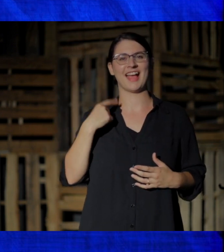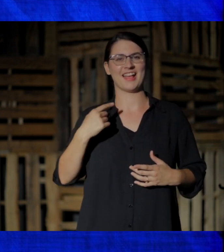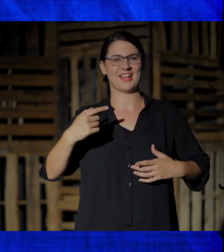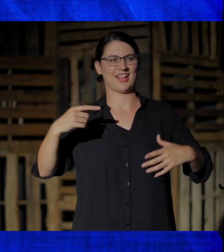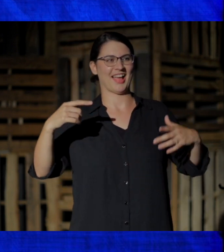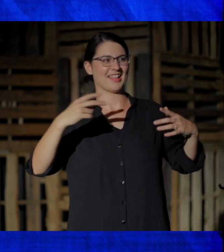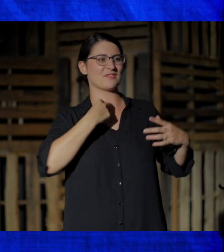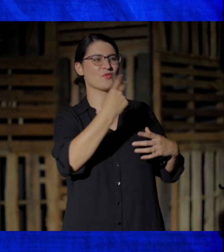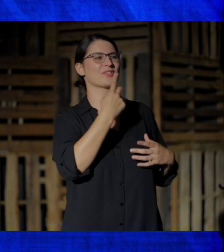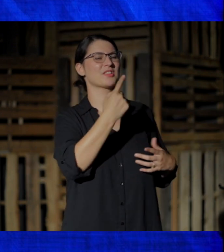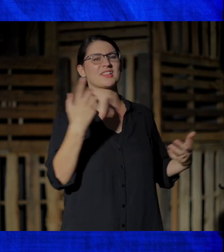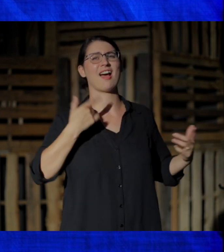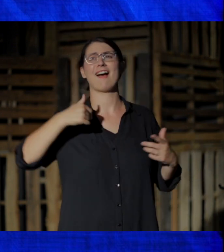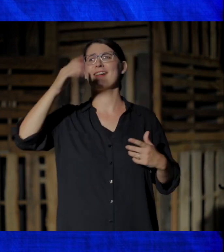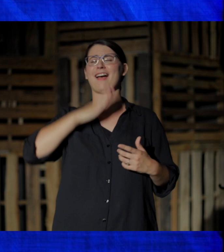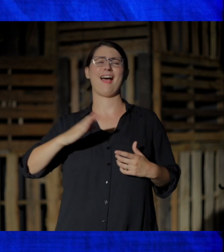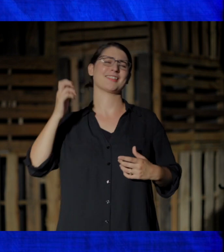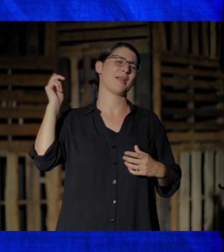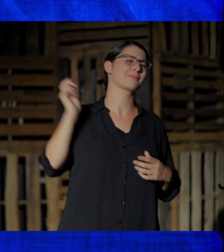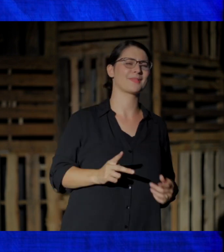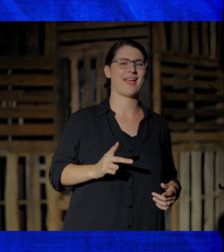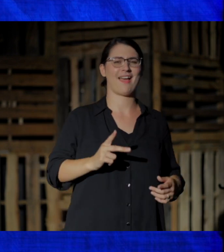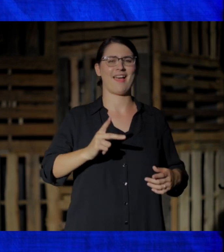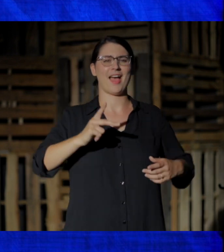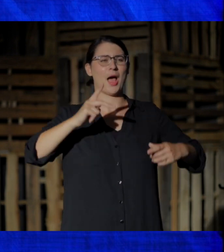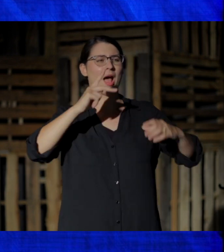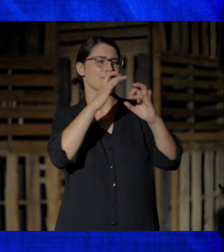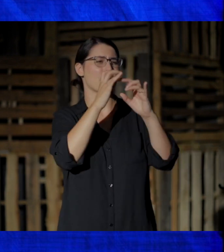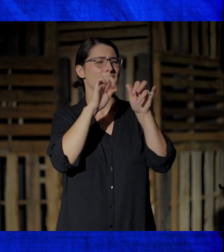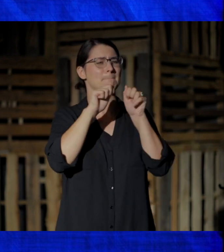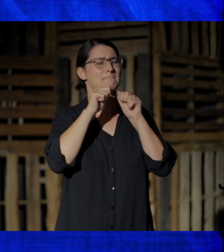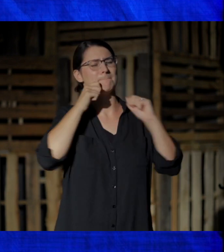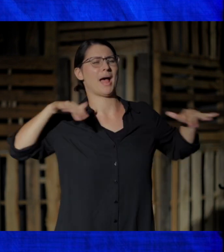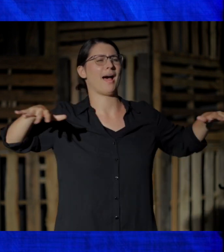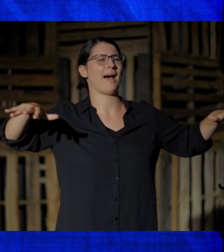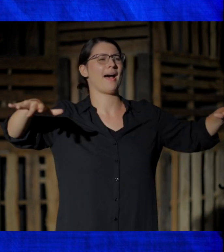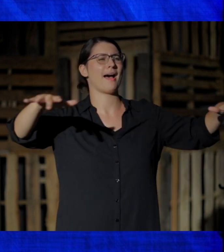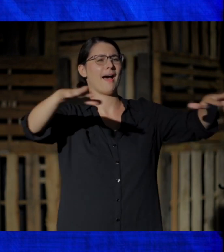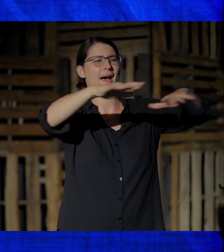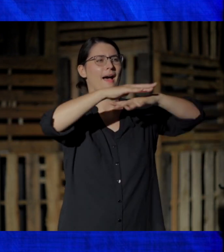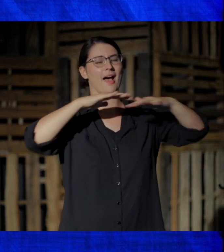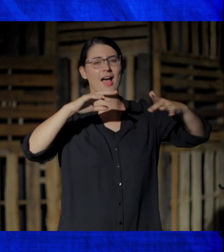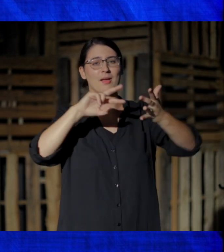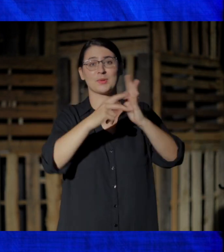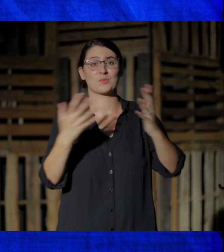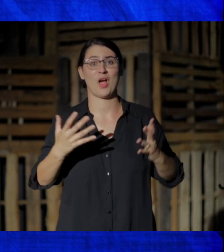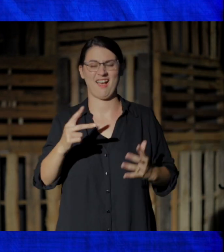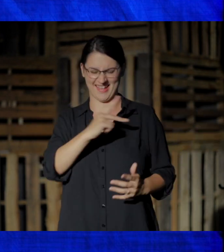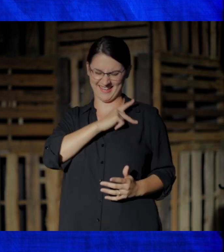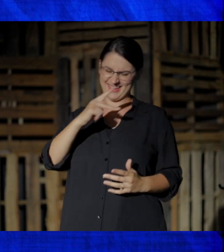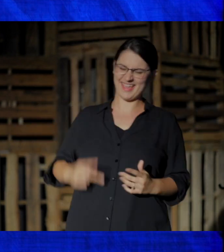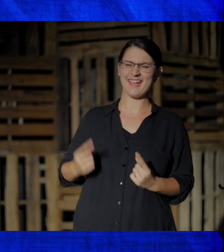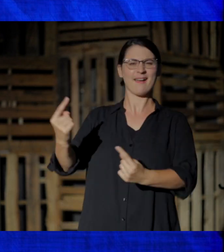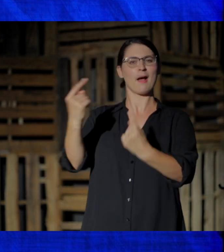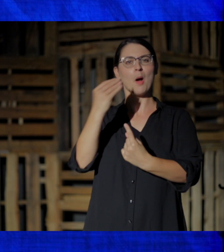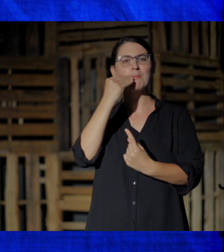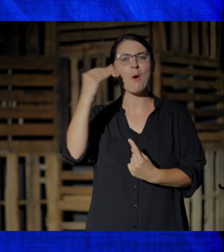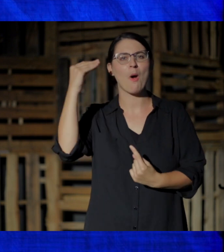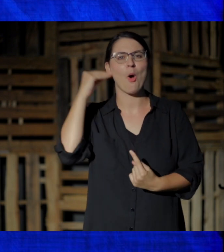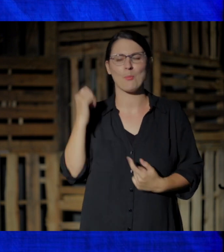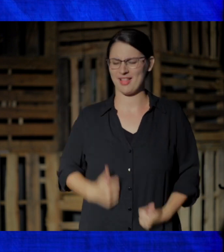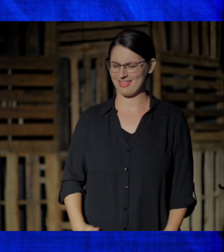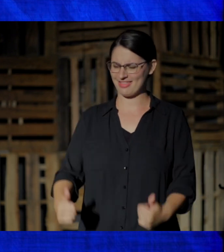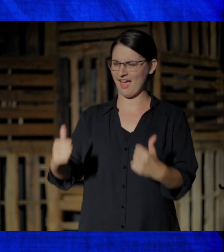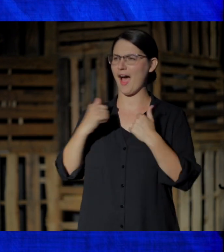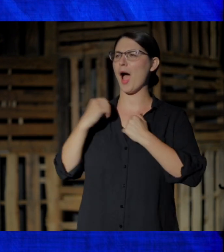sound of the trumpet is emphasizing the king is coming home. Life is moving in. Our hope in